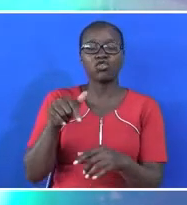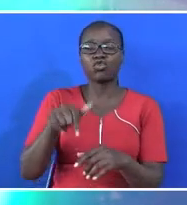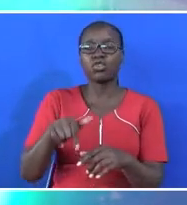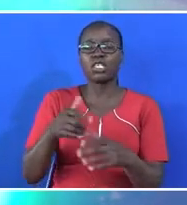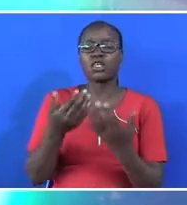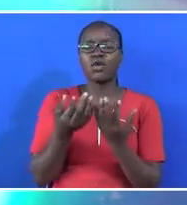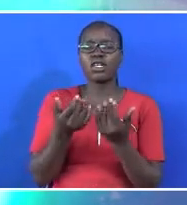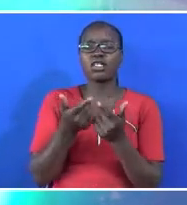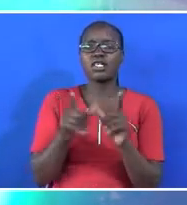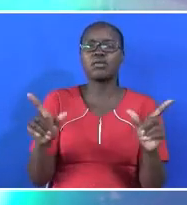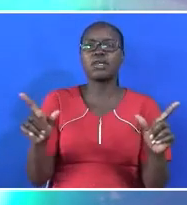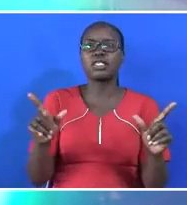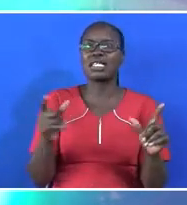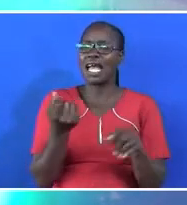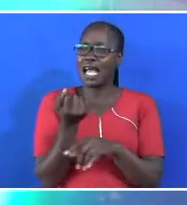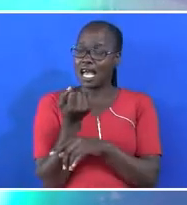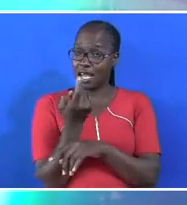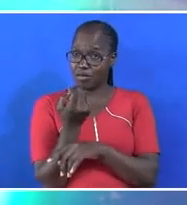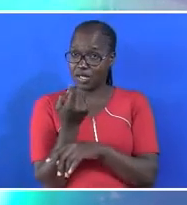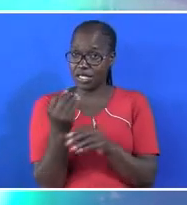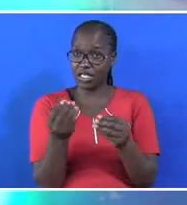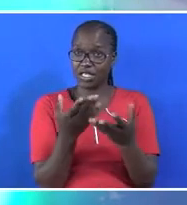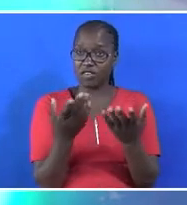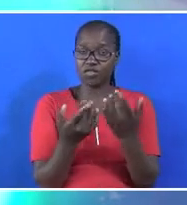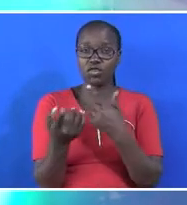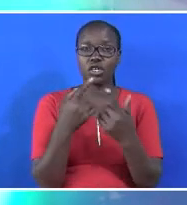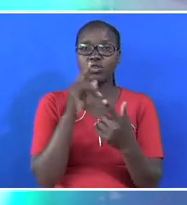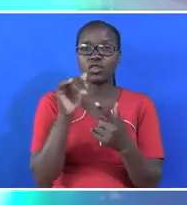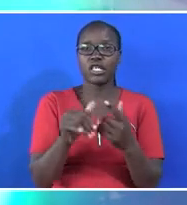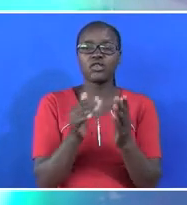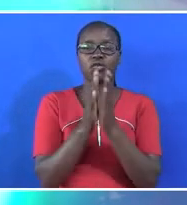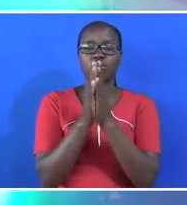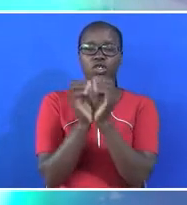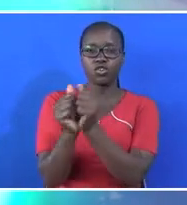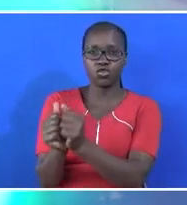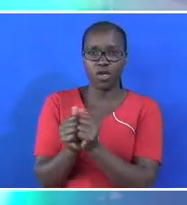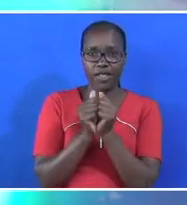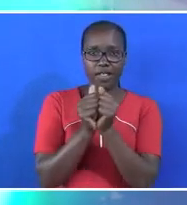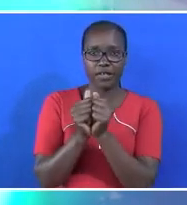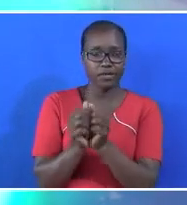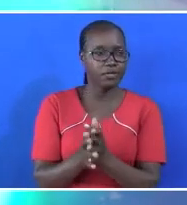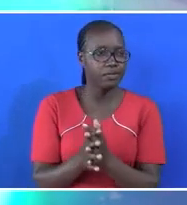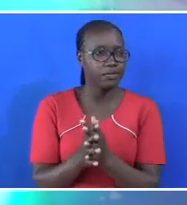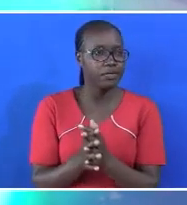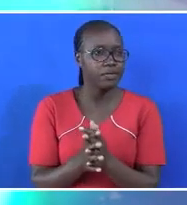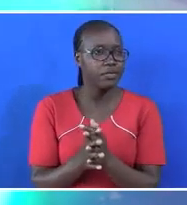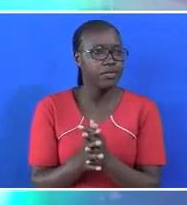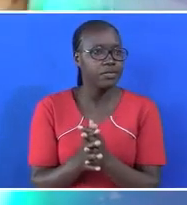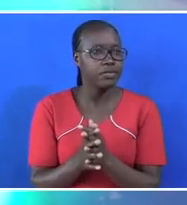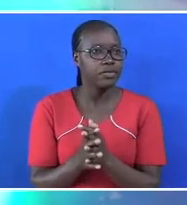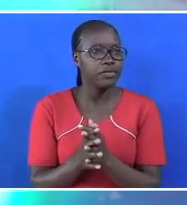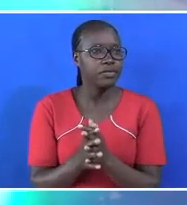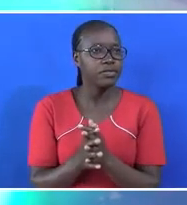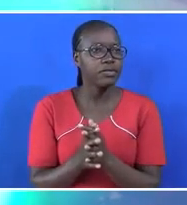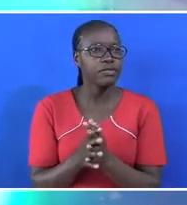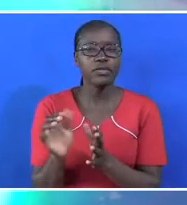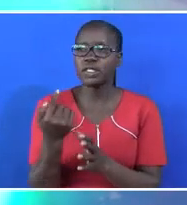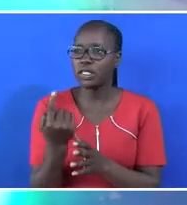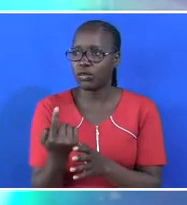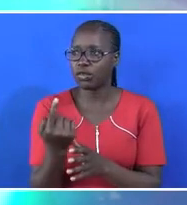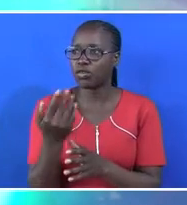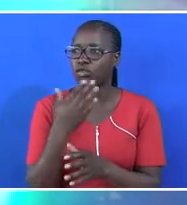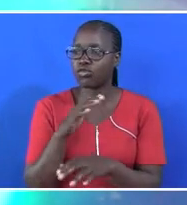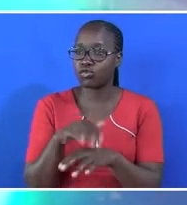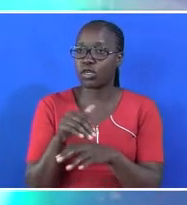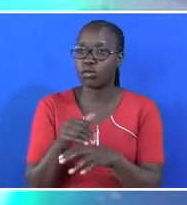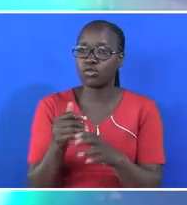I want to give you a minute to come so that we can pray together with you. Is there anyone who wants to come to this